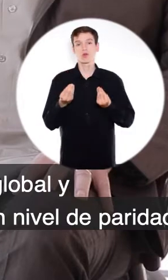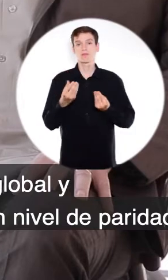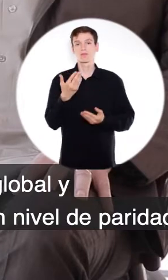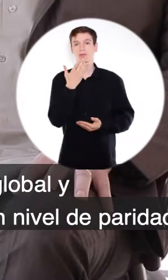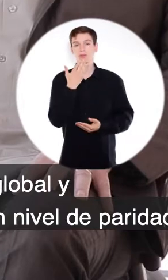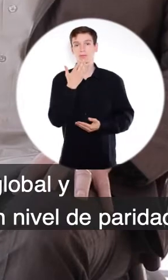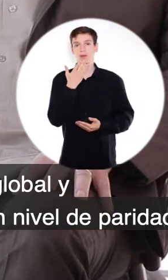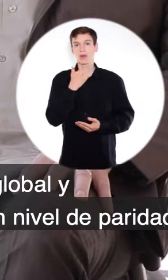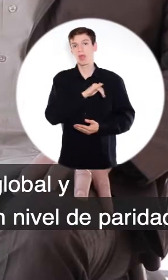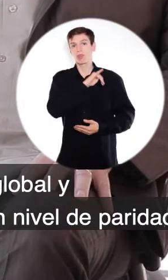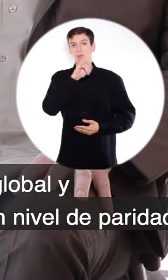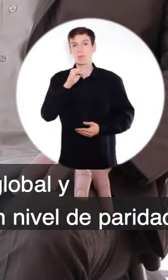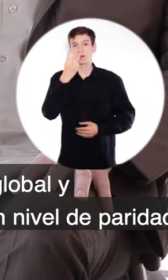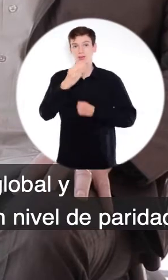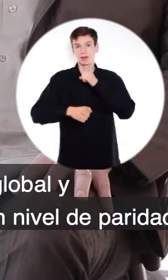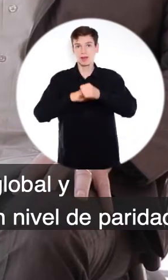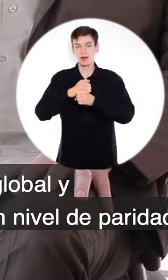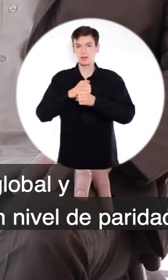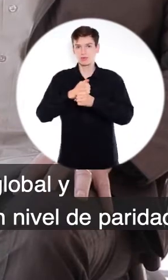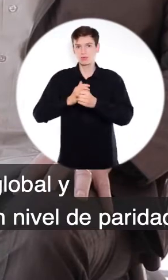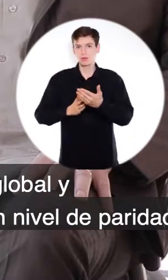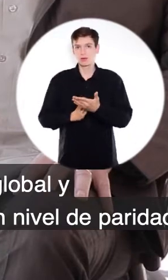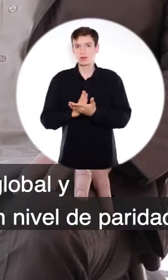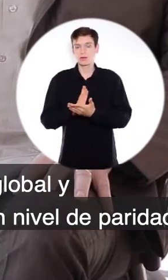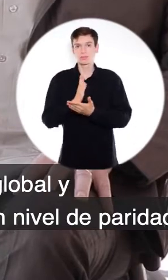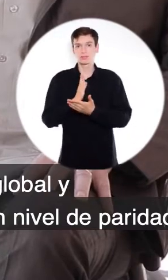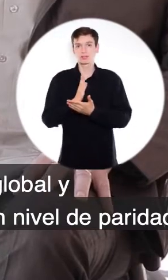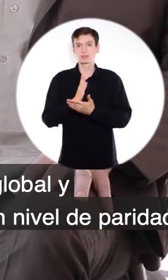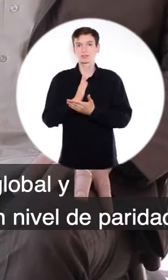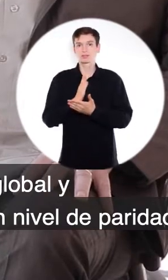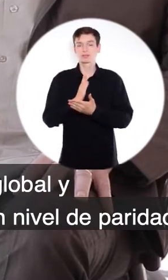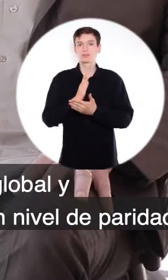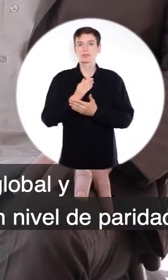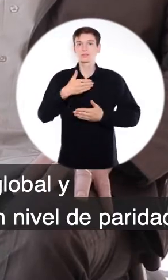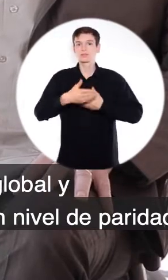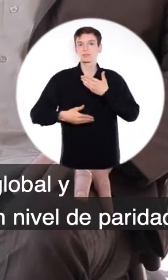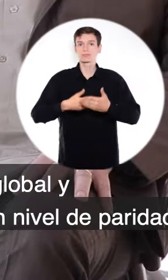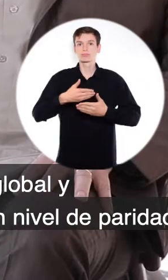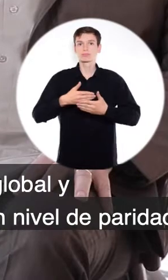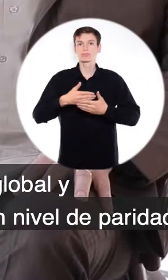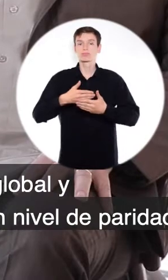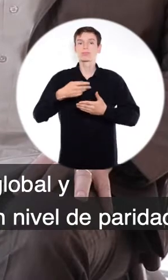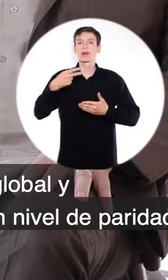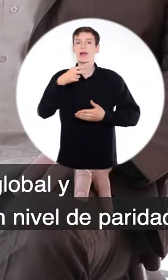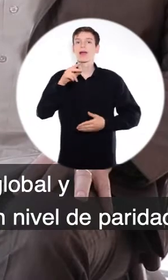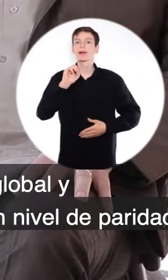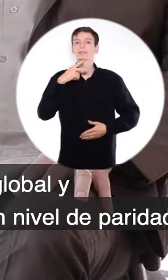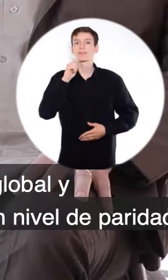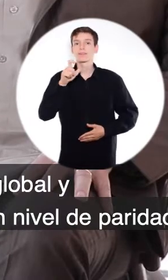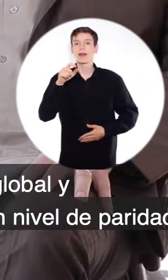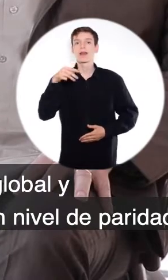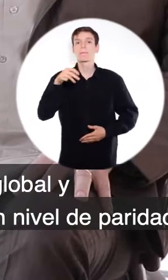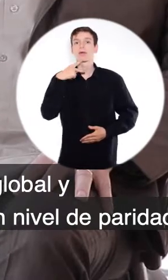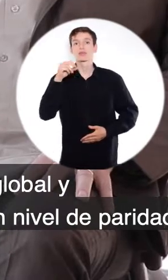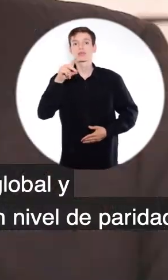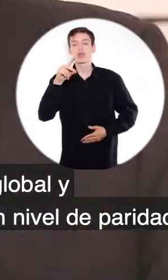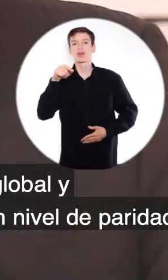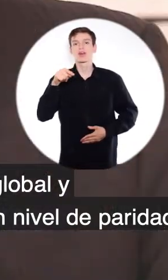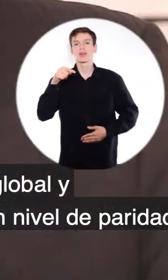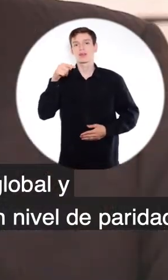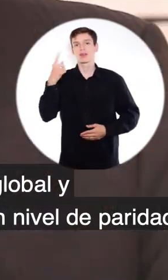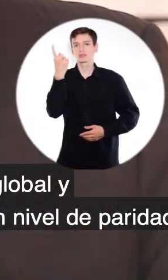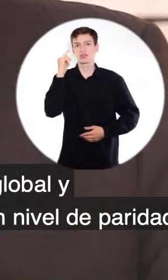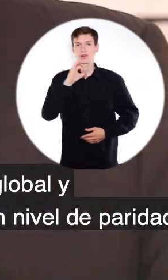after 3 years of the Me Too movement globally and in Chile last year, there is a lot of concern about having